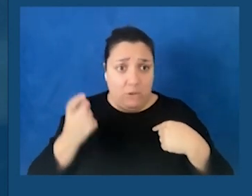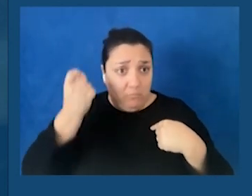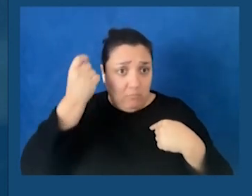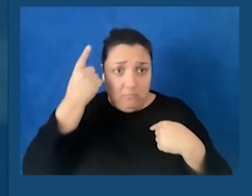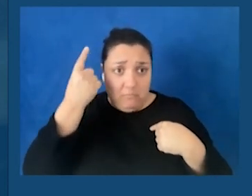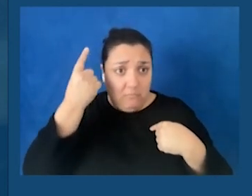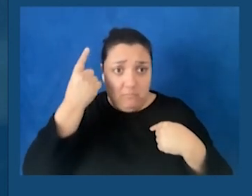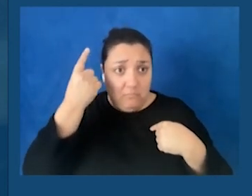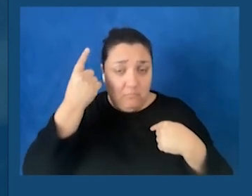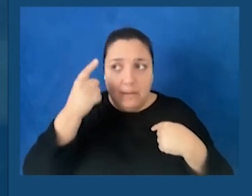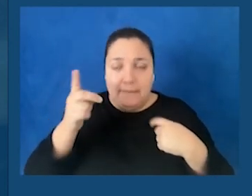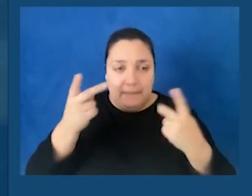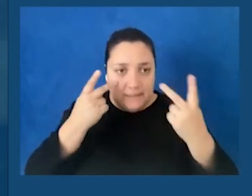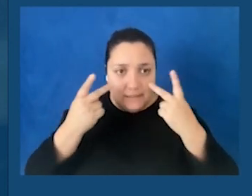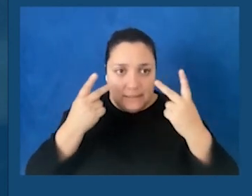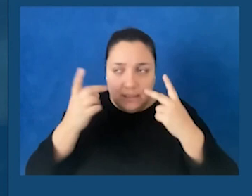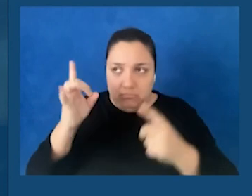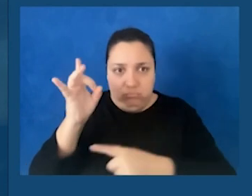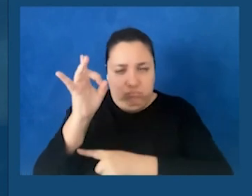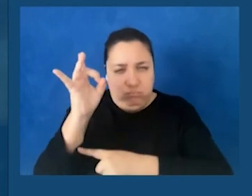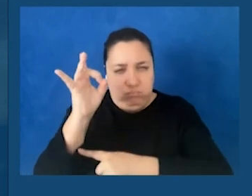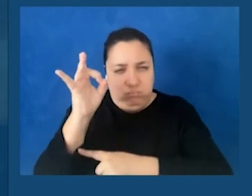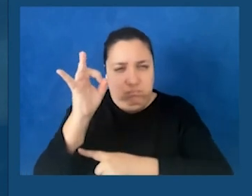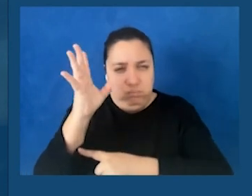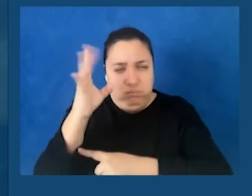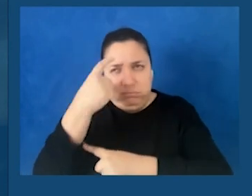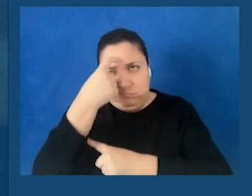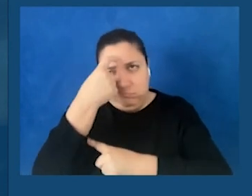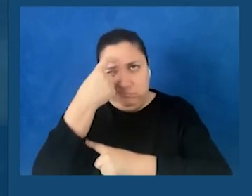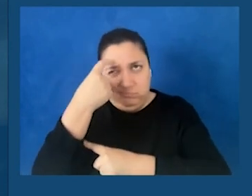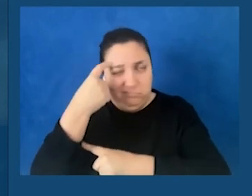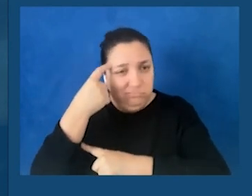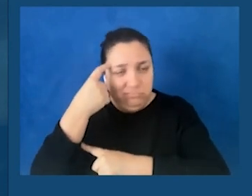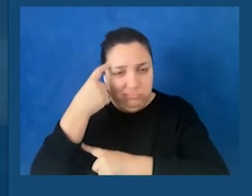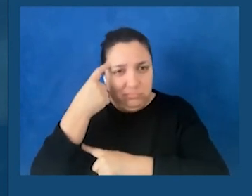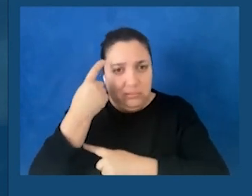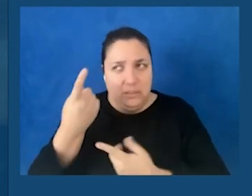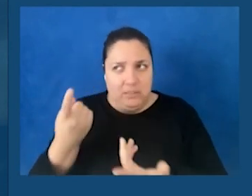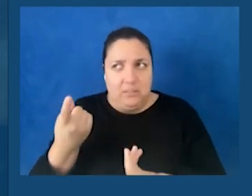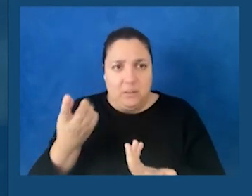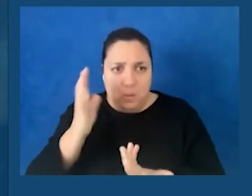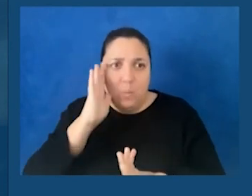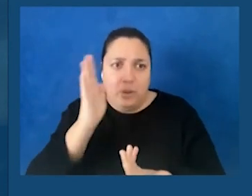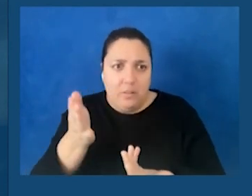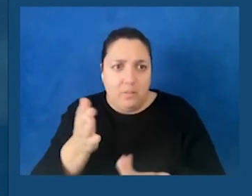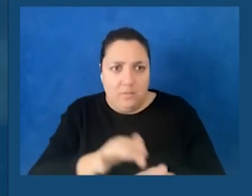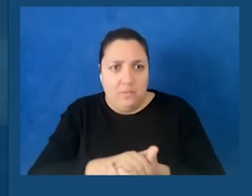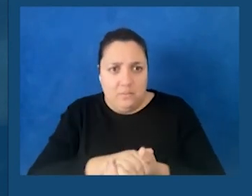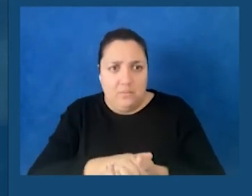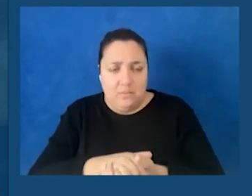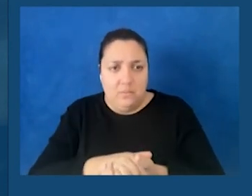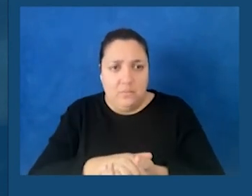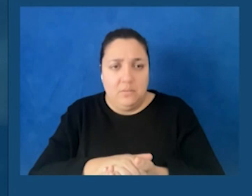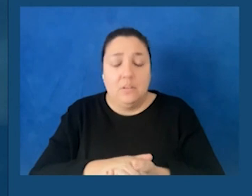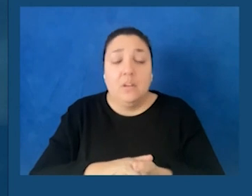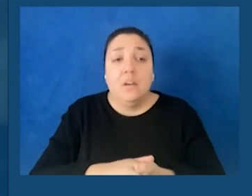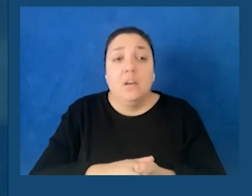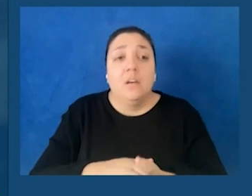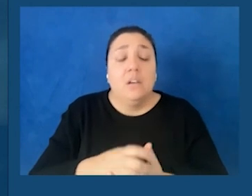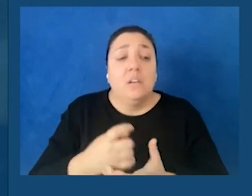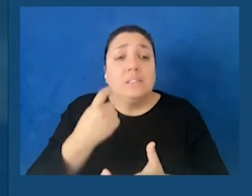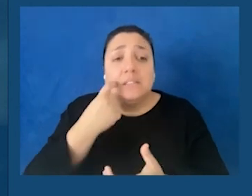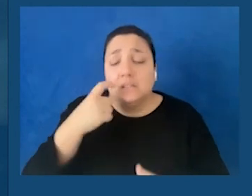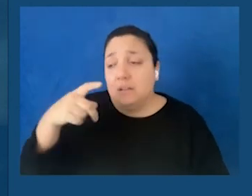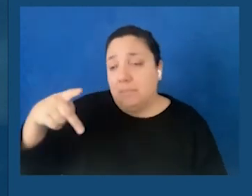see humanity at its worst. And how does it not take a toll on them? It was actually the head of a PBA down in